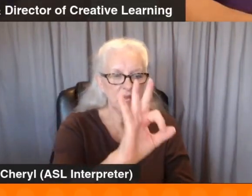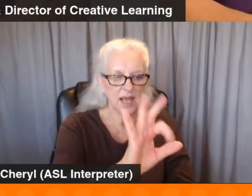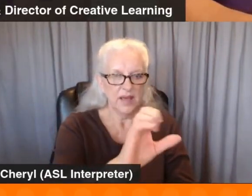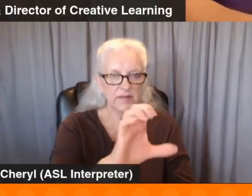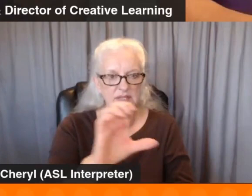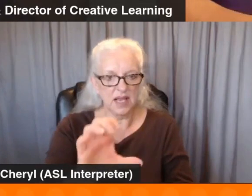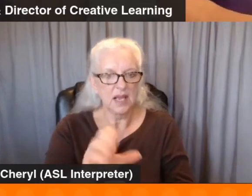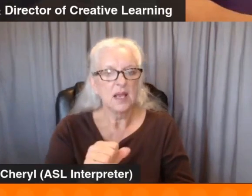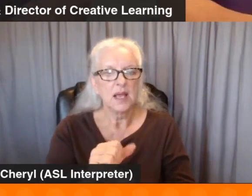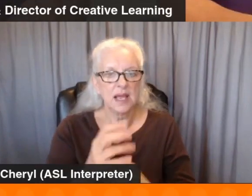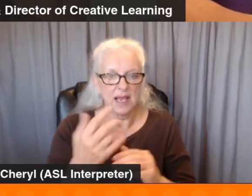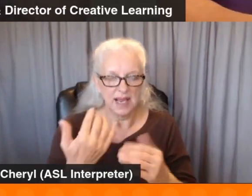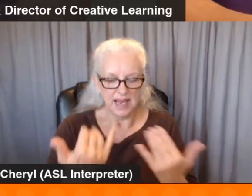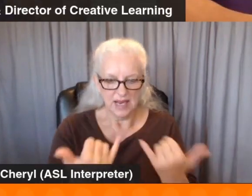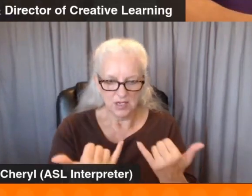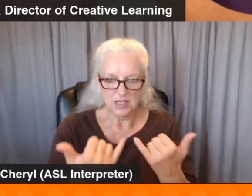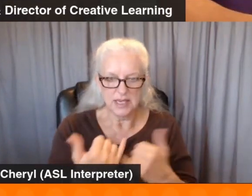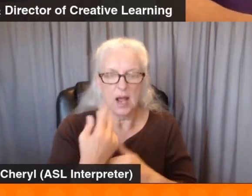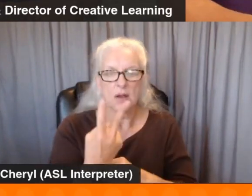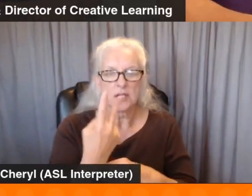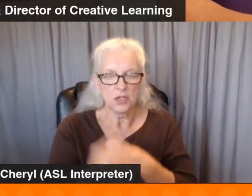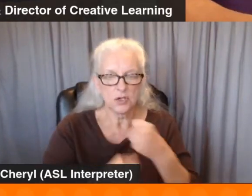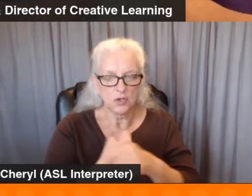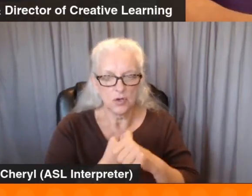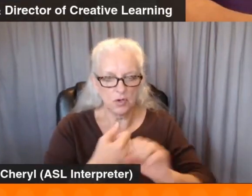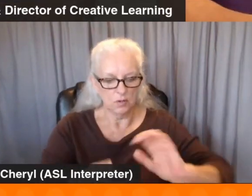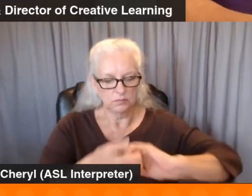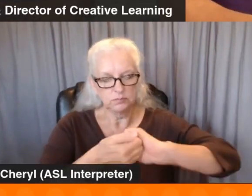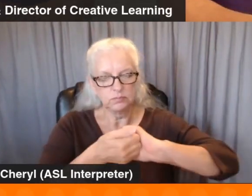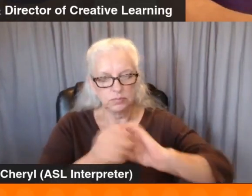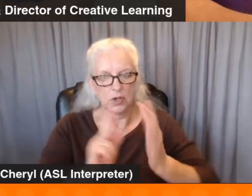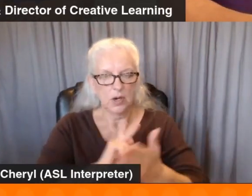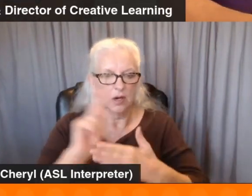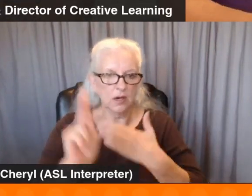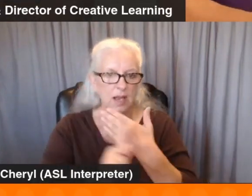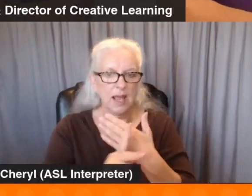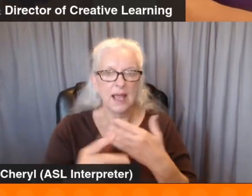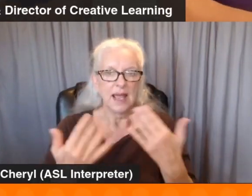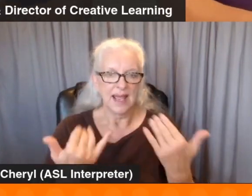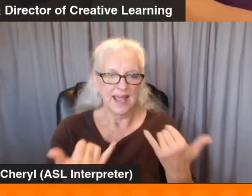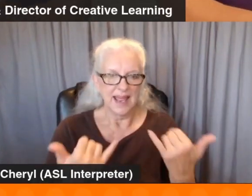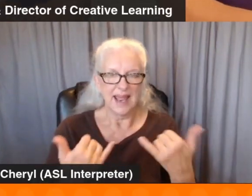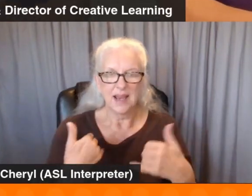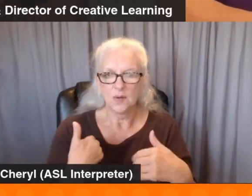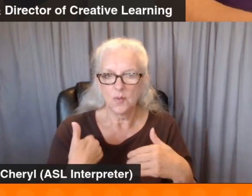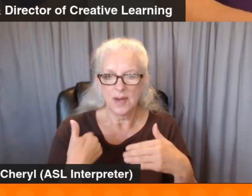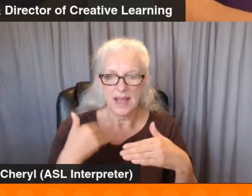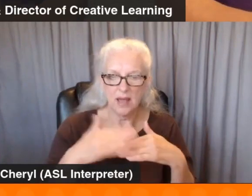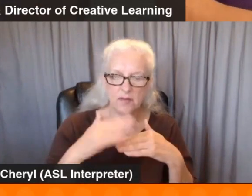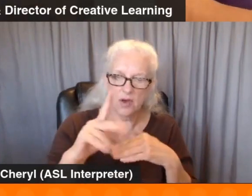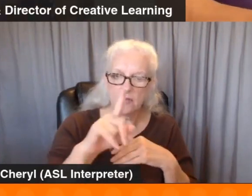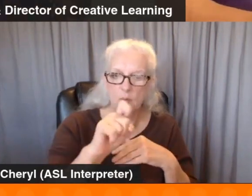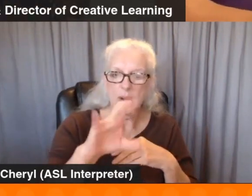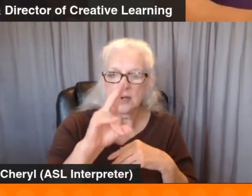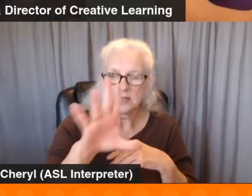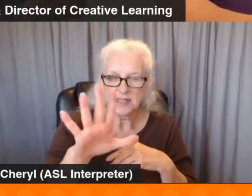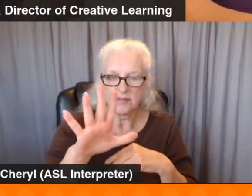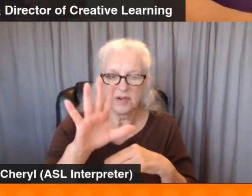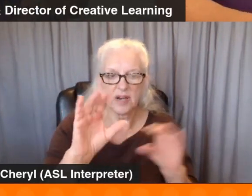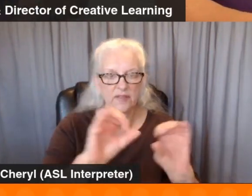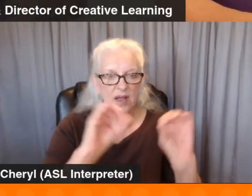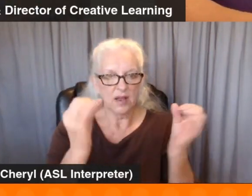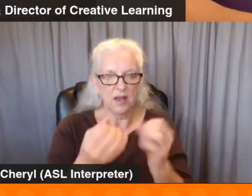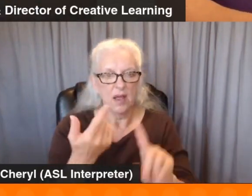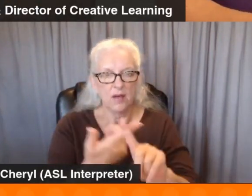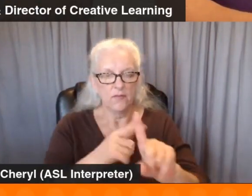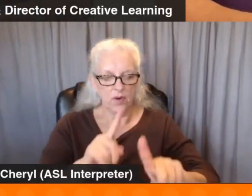a 2-year collaborative cohort program. There are now over 175 organizations from over 30